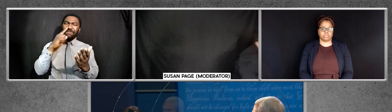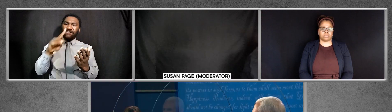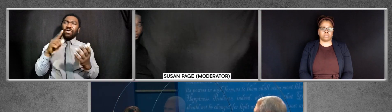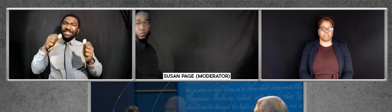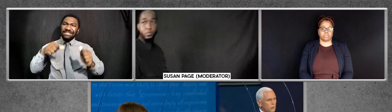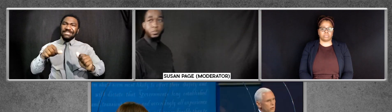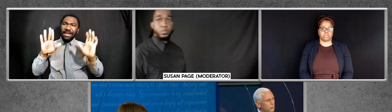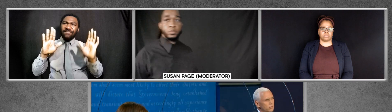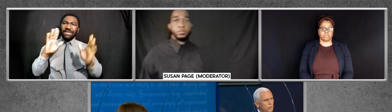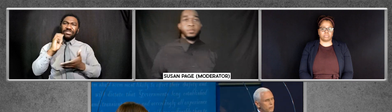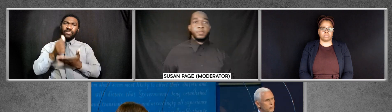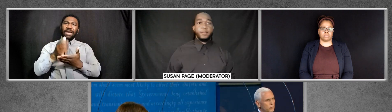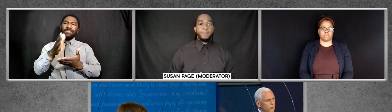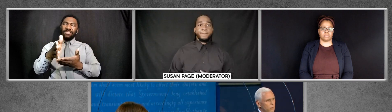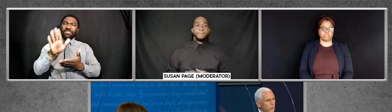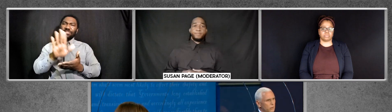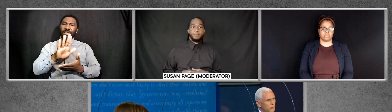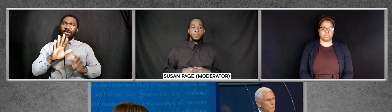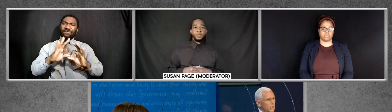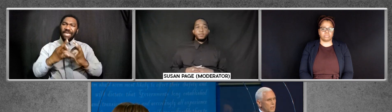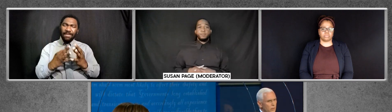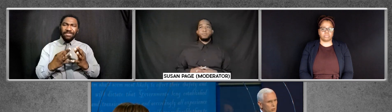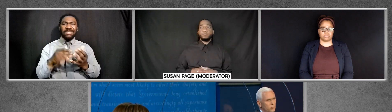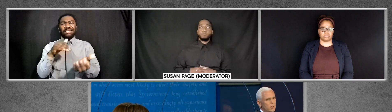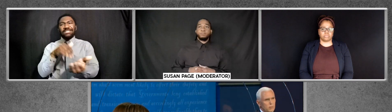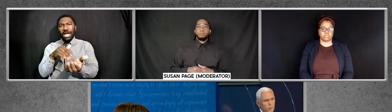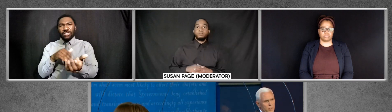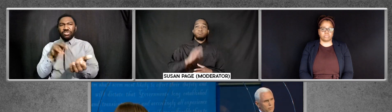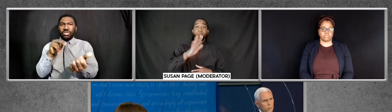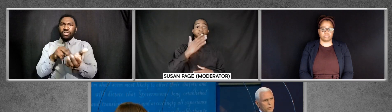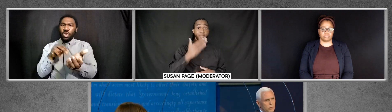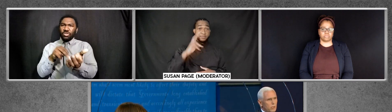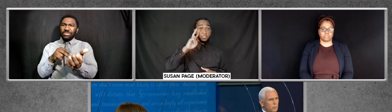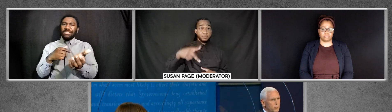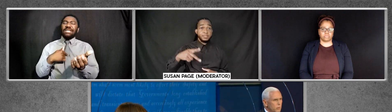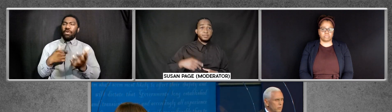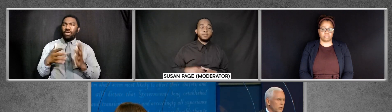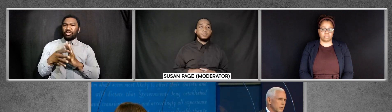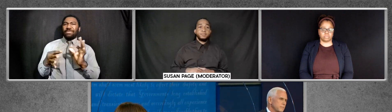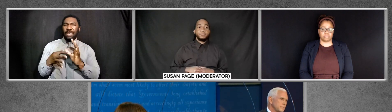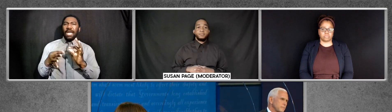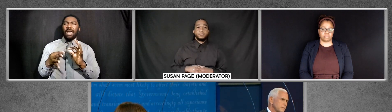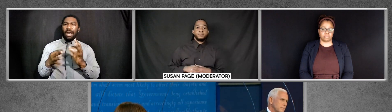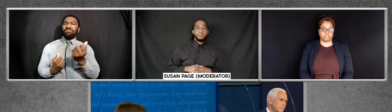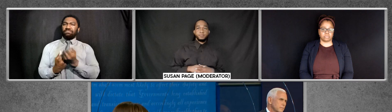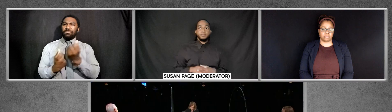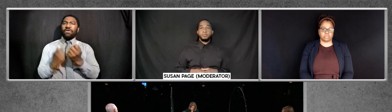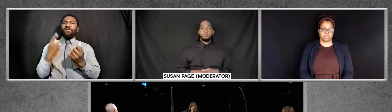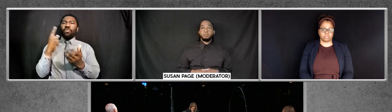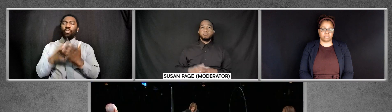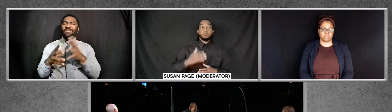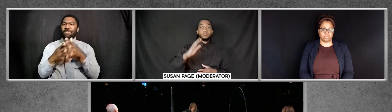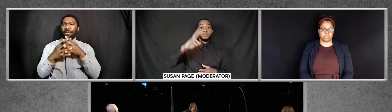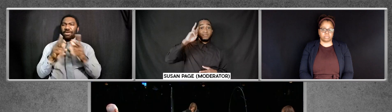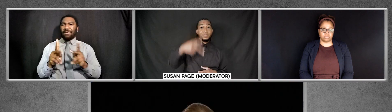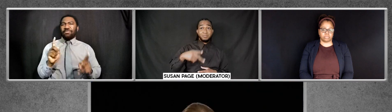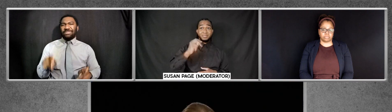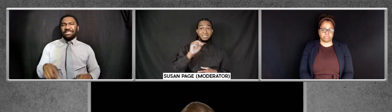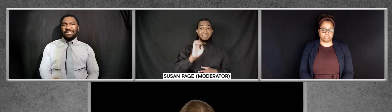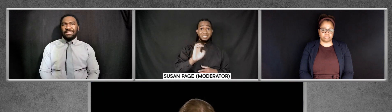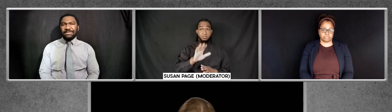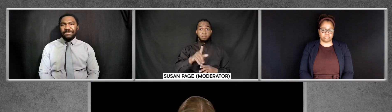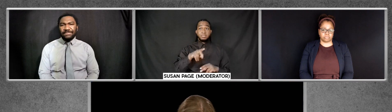first, our doctors, our nurses, our first Thank you, Vice responders. President Pence. And I'm going to speak up on behalf of what the American people have done. Vice President Pence, you were in the front row in a